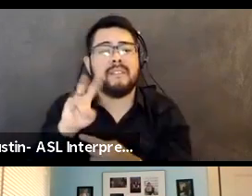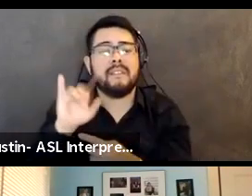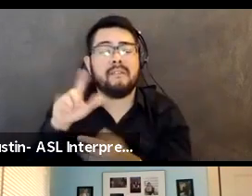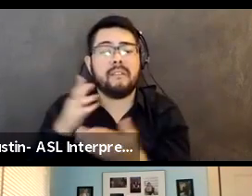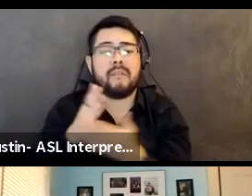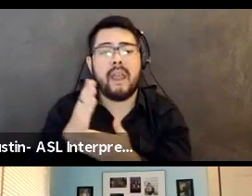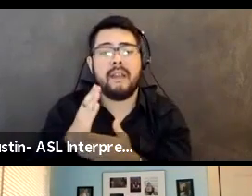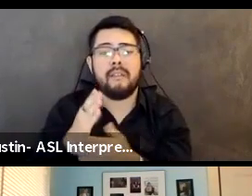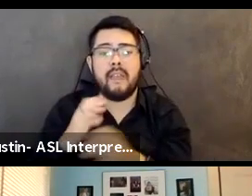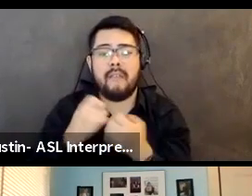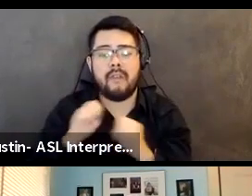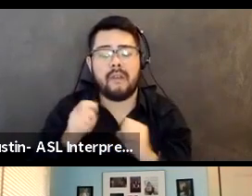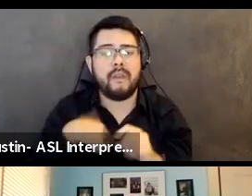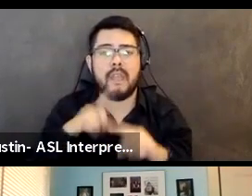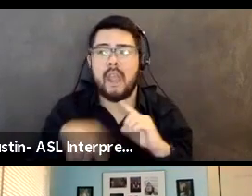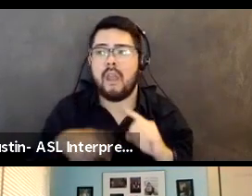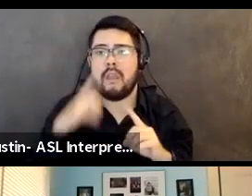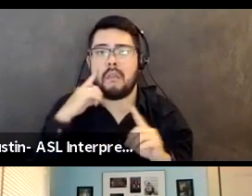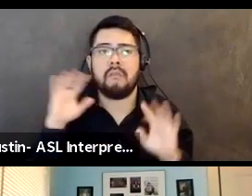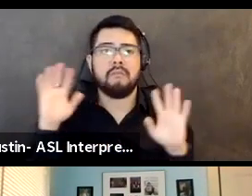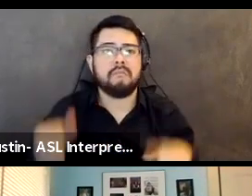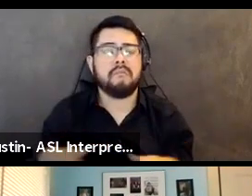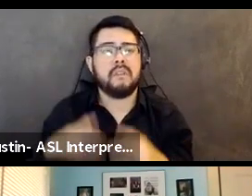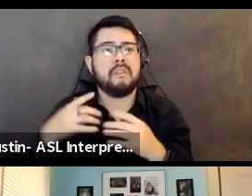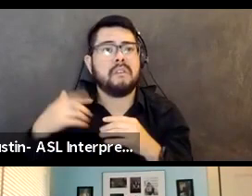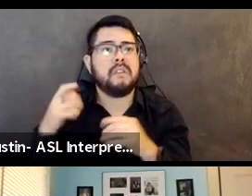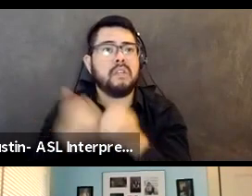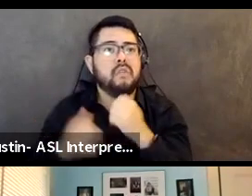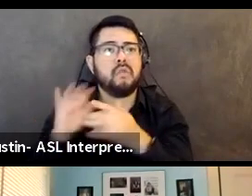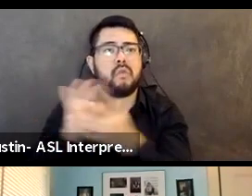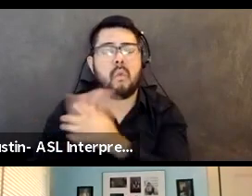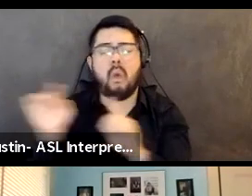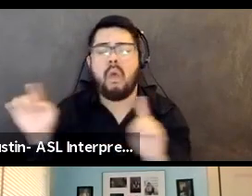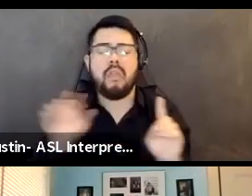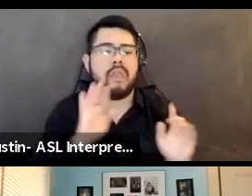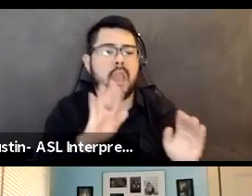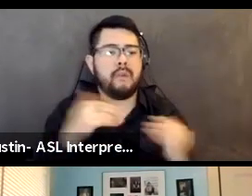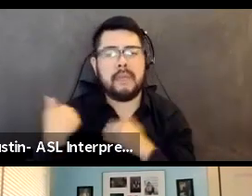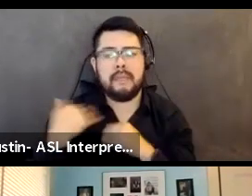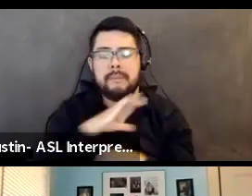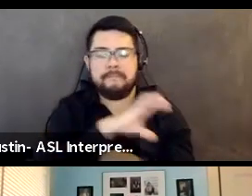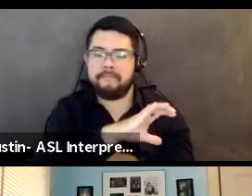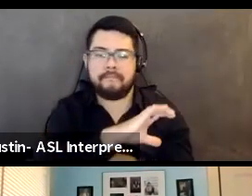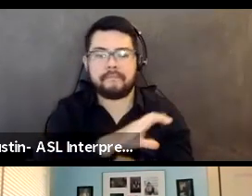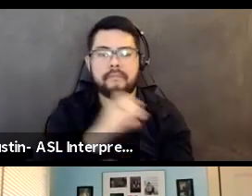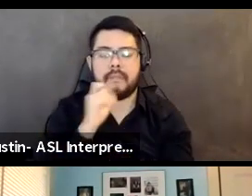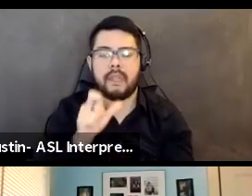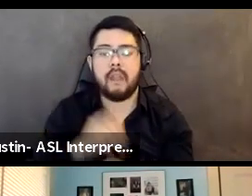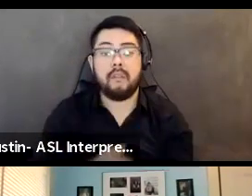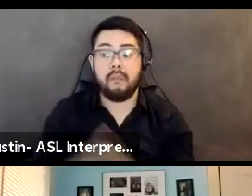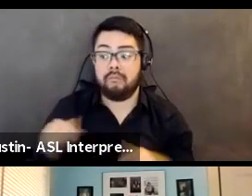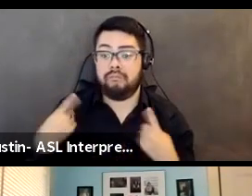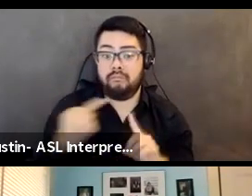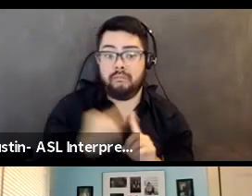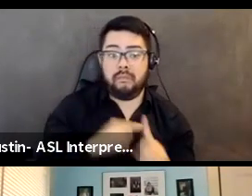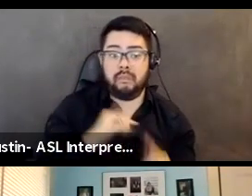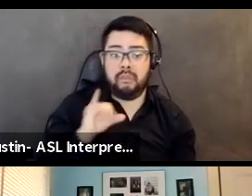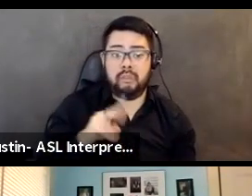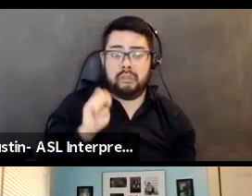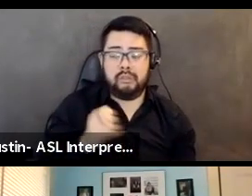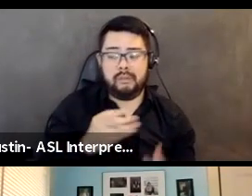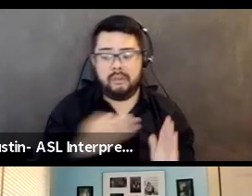a board and pushing it onto the backs of individual schools so again what has changed since june the police have not stopped killing black